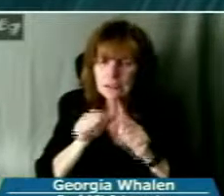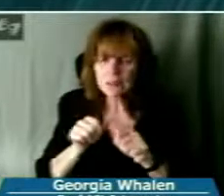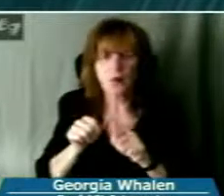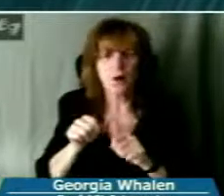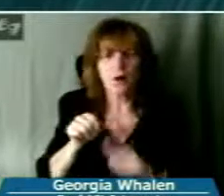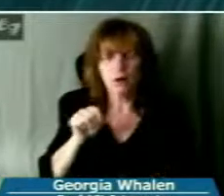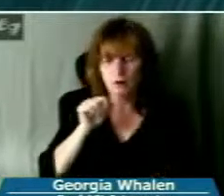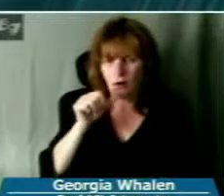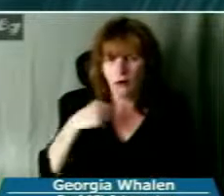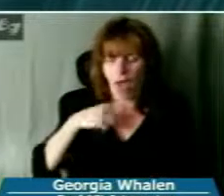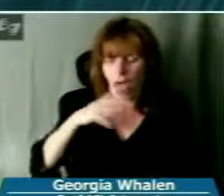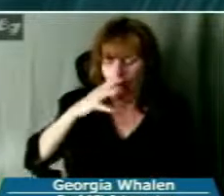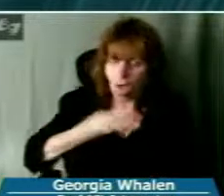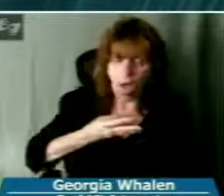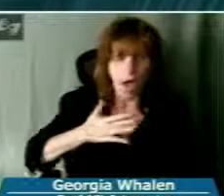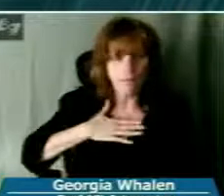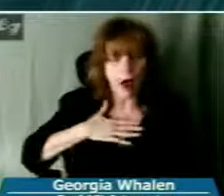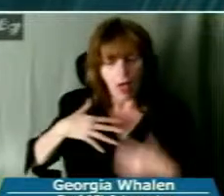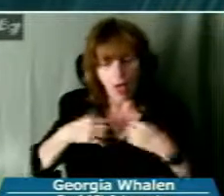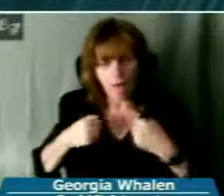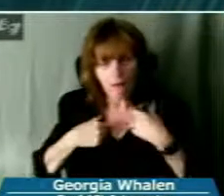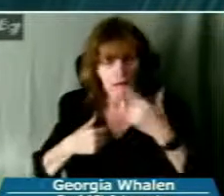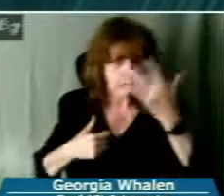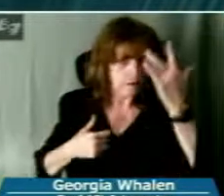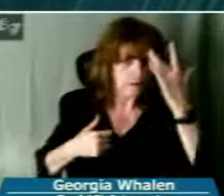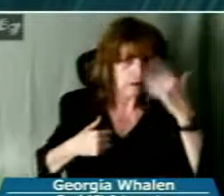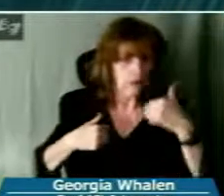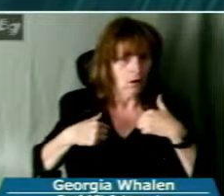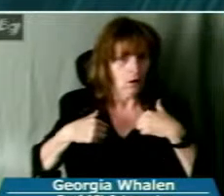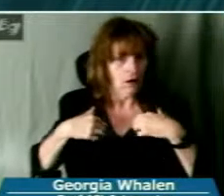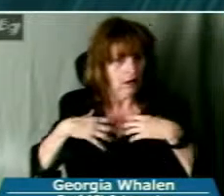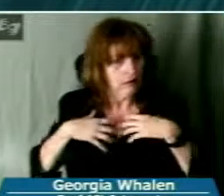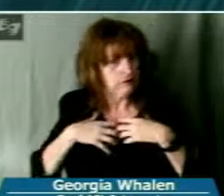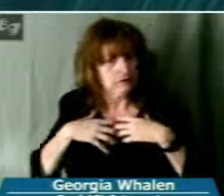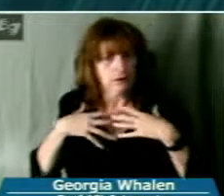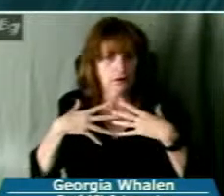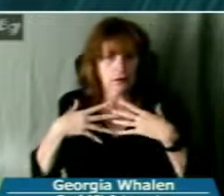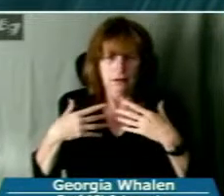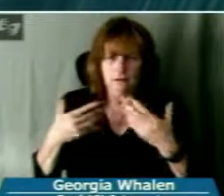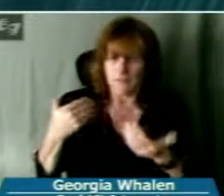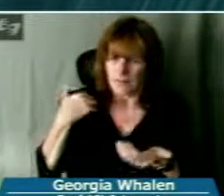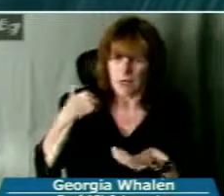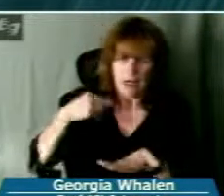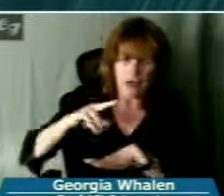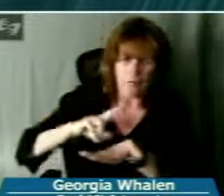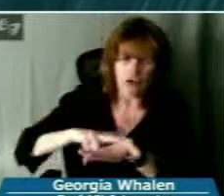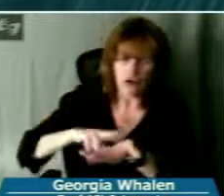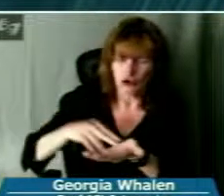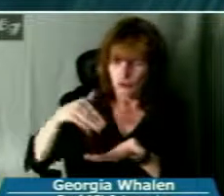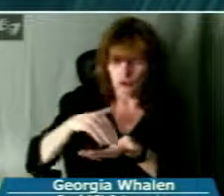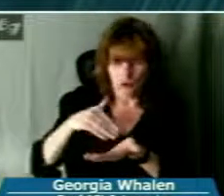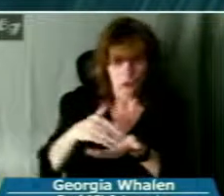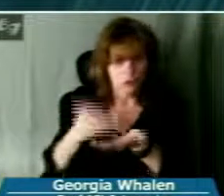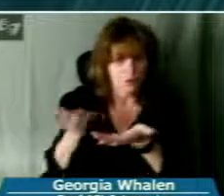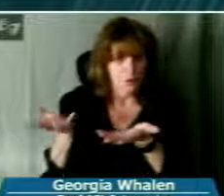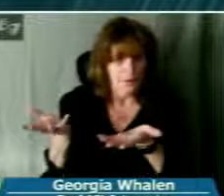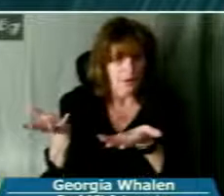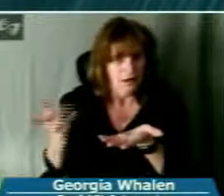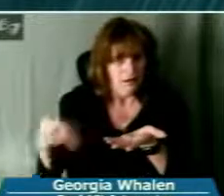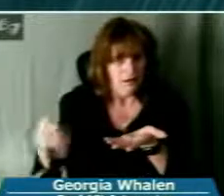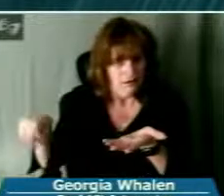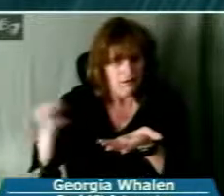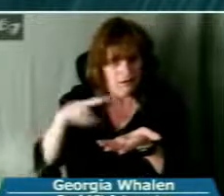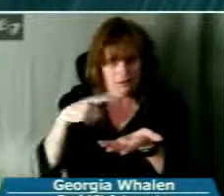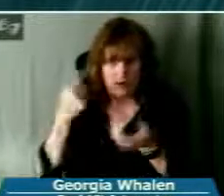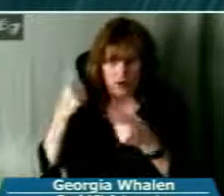We have healthcare providers with us today. I'm sure they'll say that, you know, COVID-19 is not a reason to ignore other